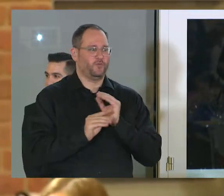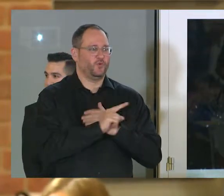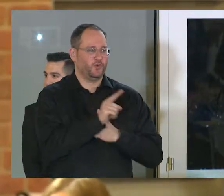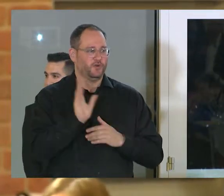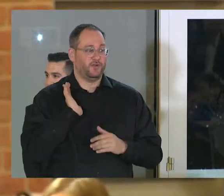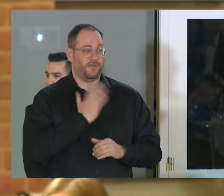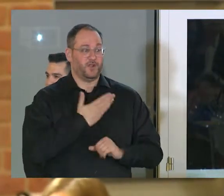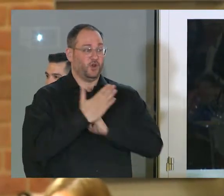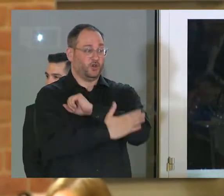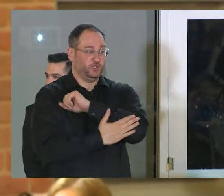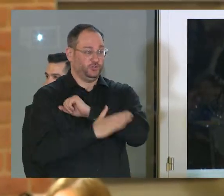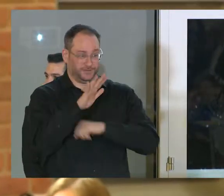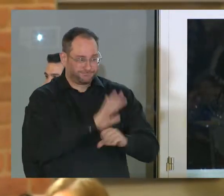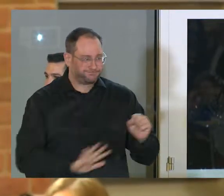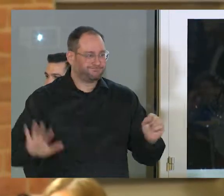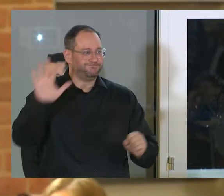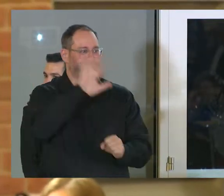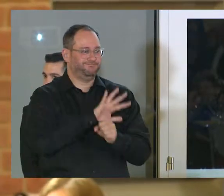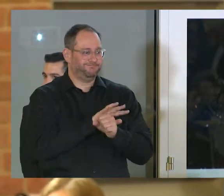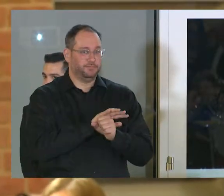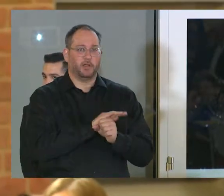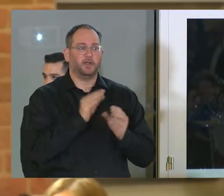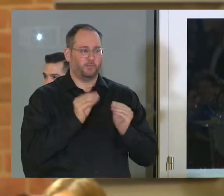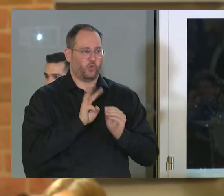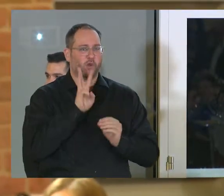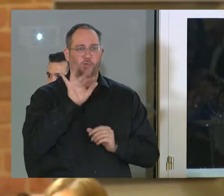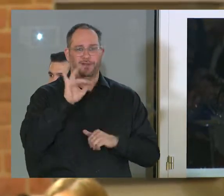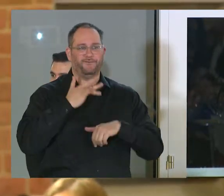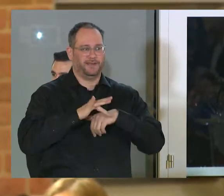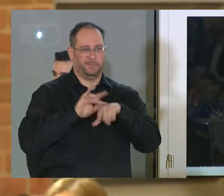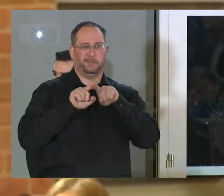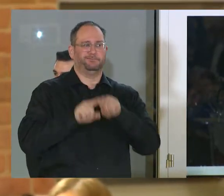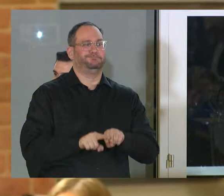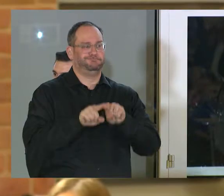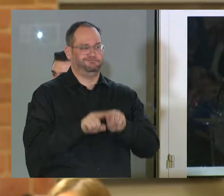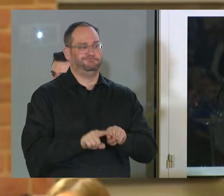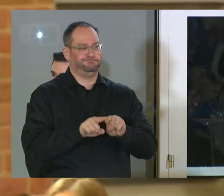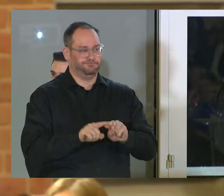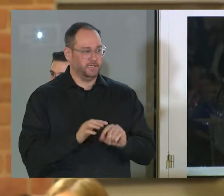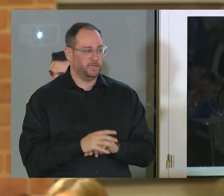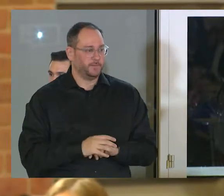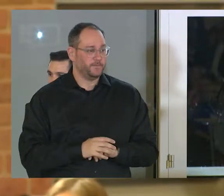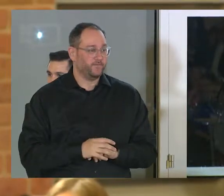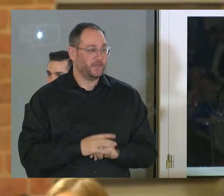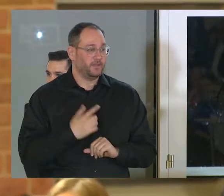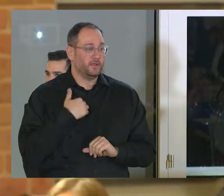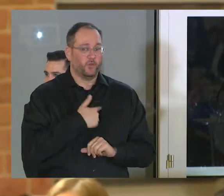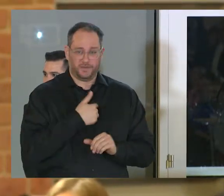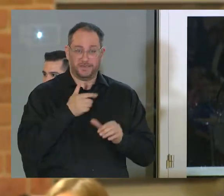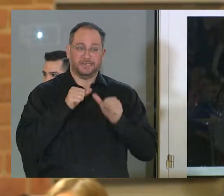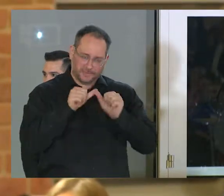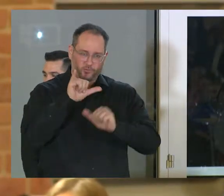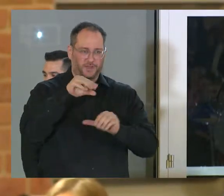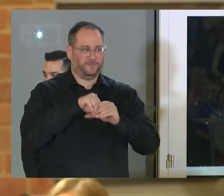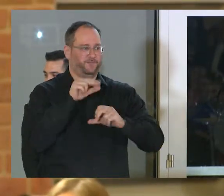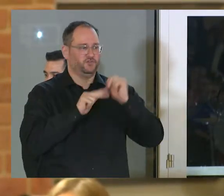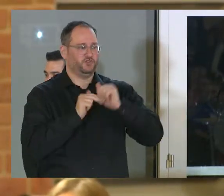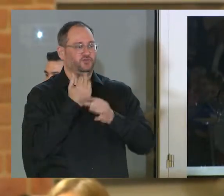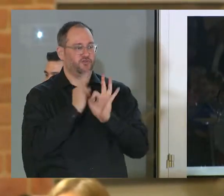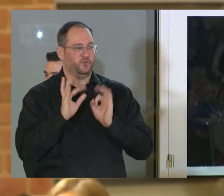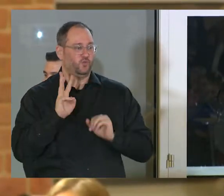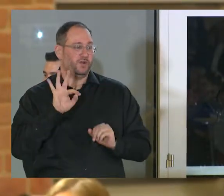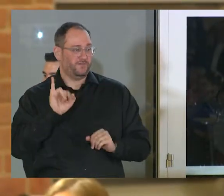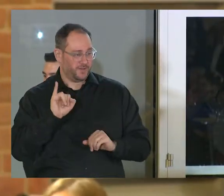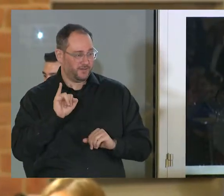is responsible for securing the DCNet infrastructure, and that's the way that we're going to ensure that we can keep you all